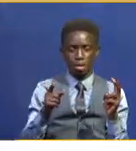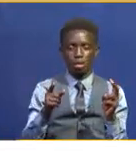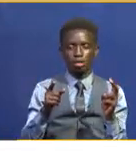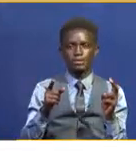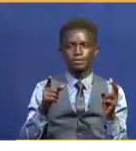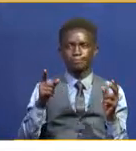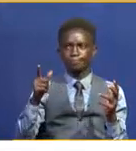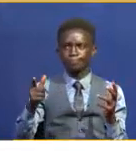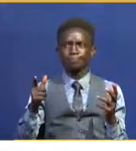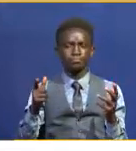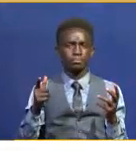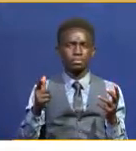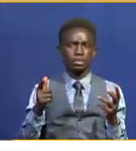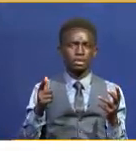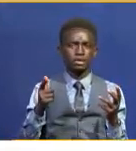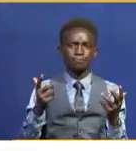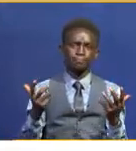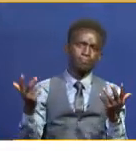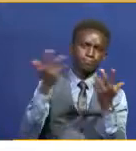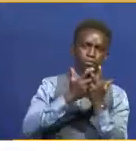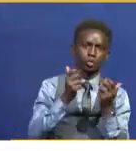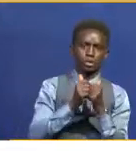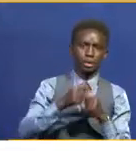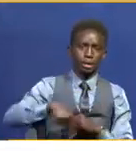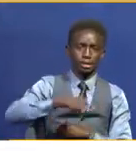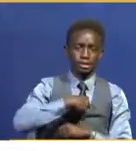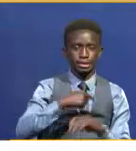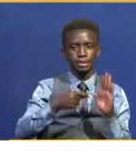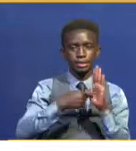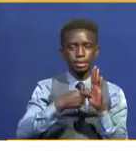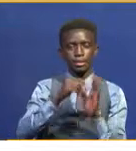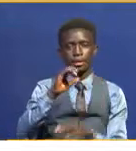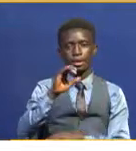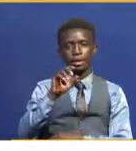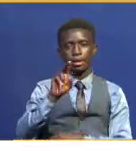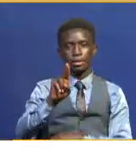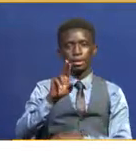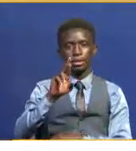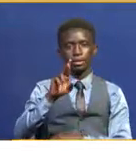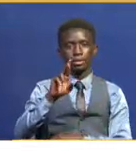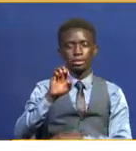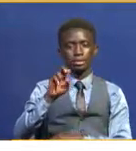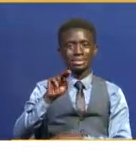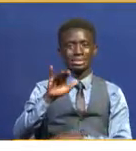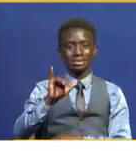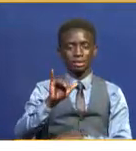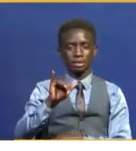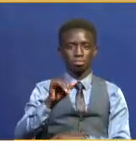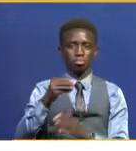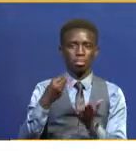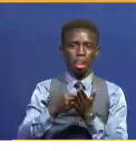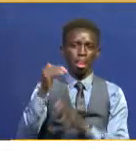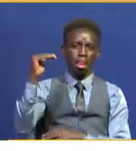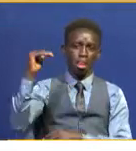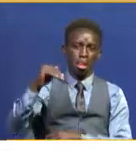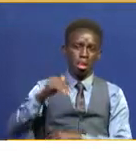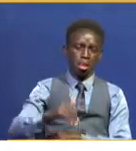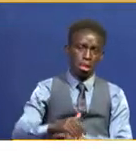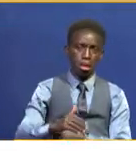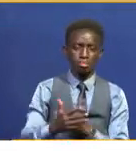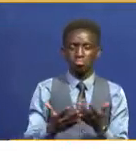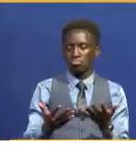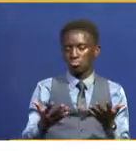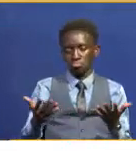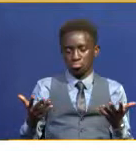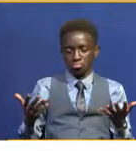us, for instance, in terms of currency depreciation and so on and so forth. So it has had a